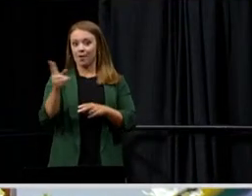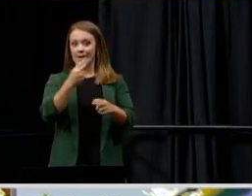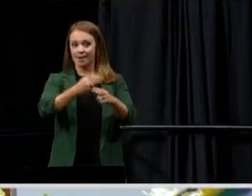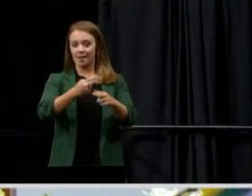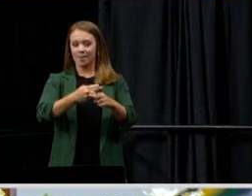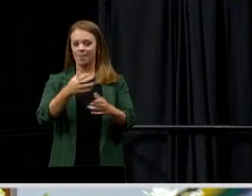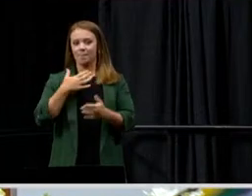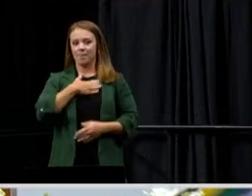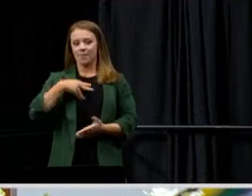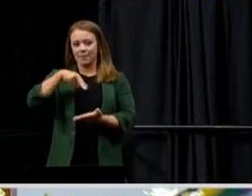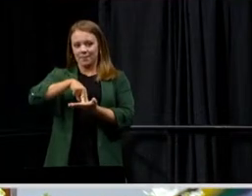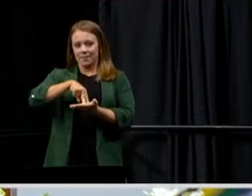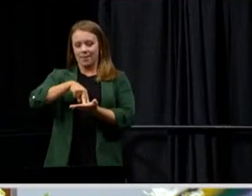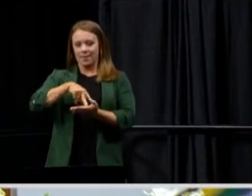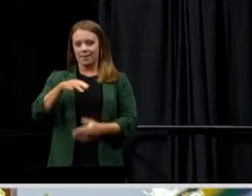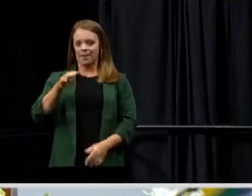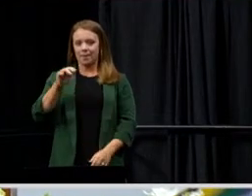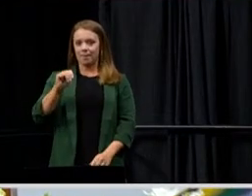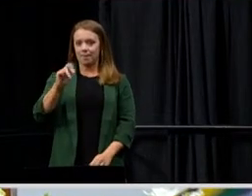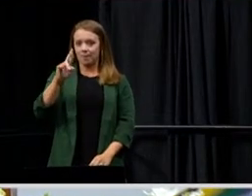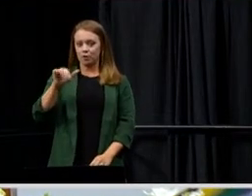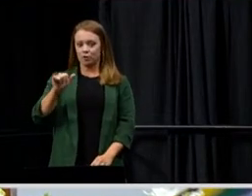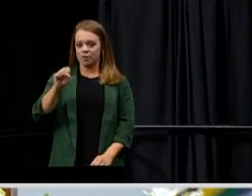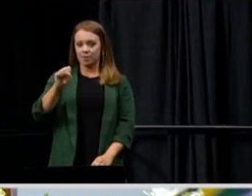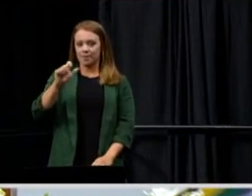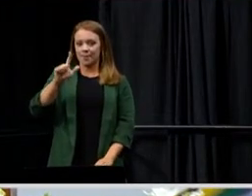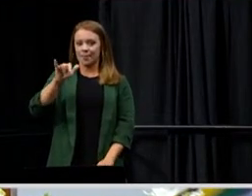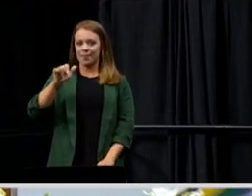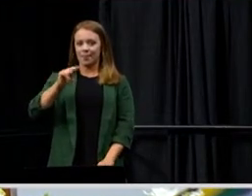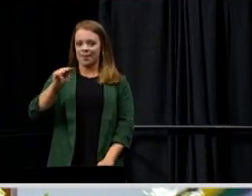stand. Miss Lynn Williams.